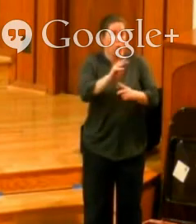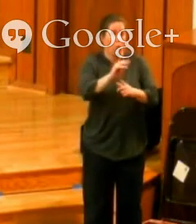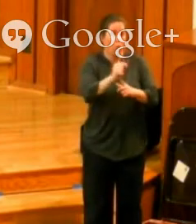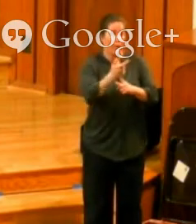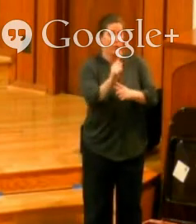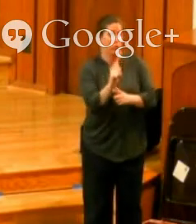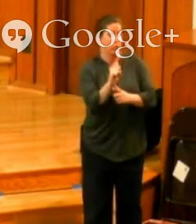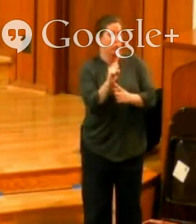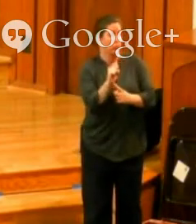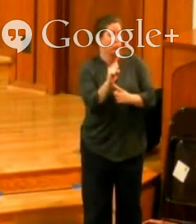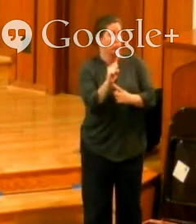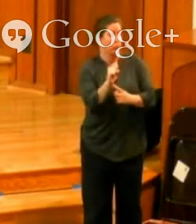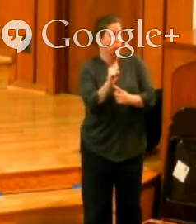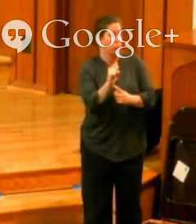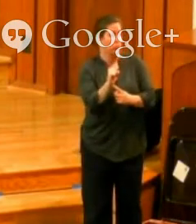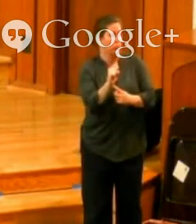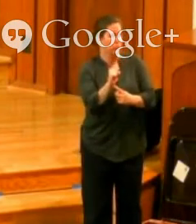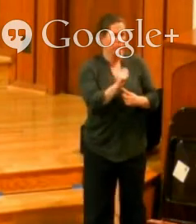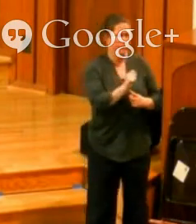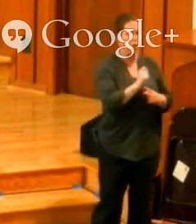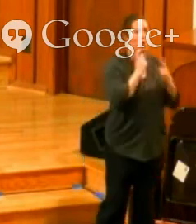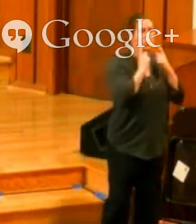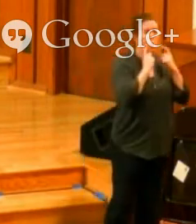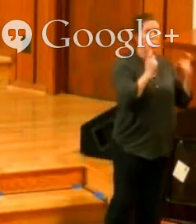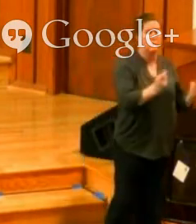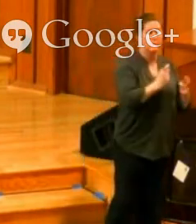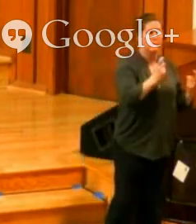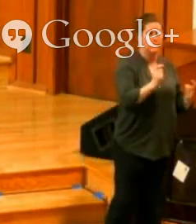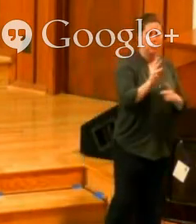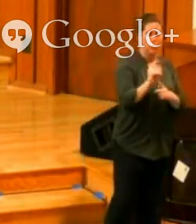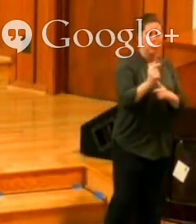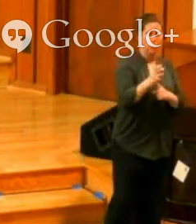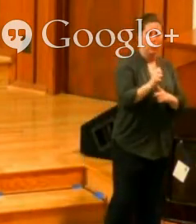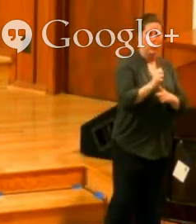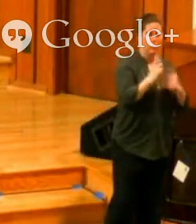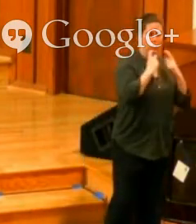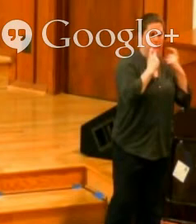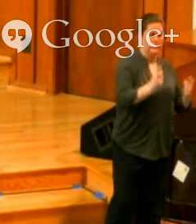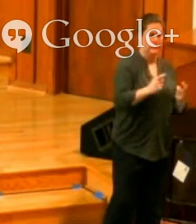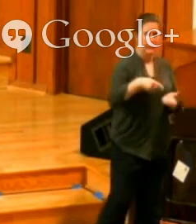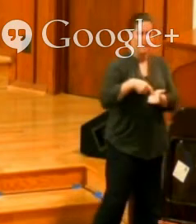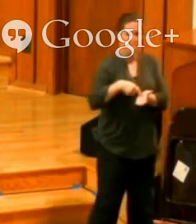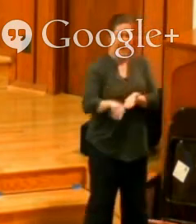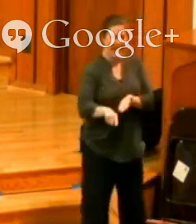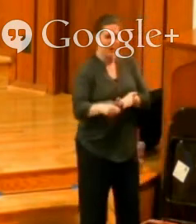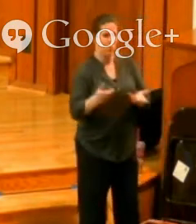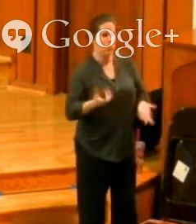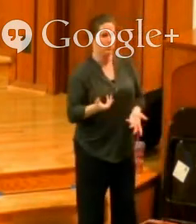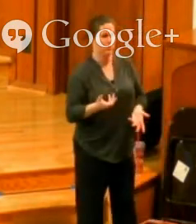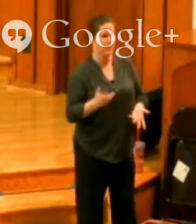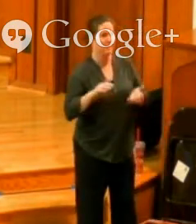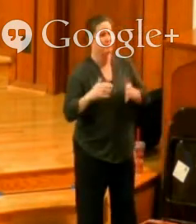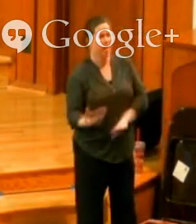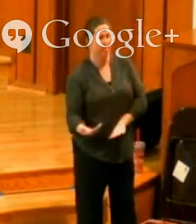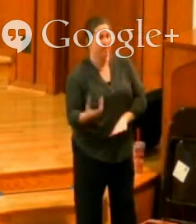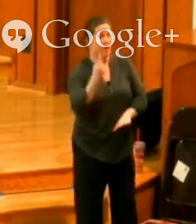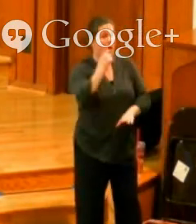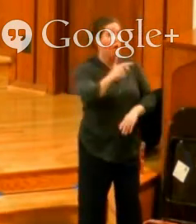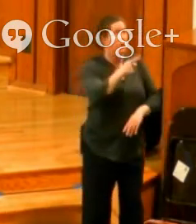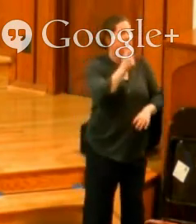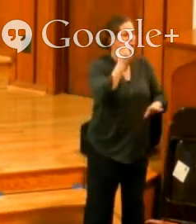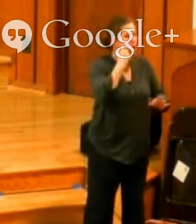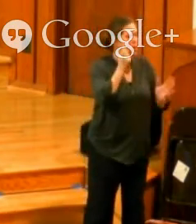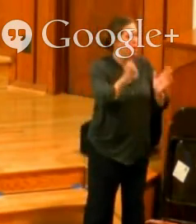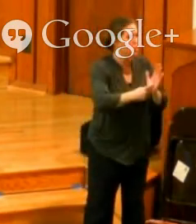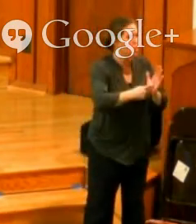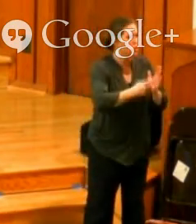correct? But it's saying the wages of sin is death. Notice it does not say the punishment of sin is death.